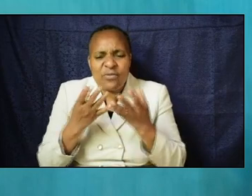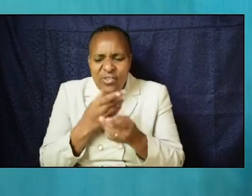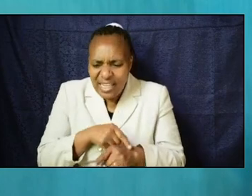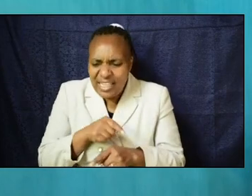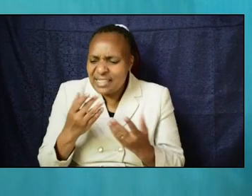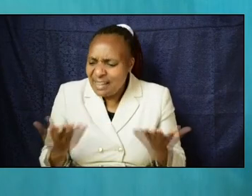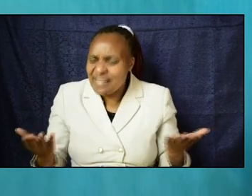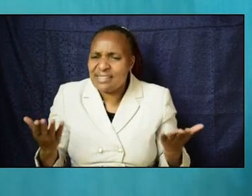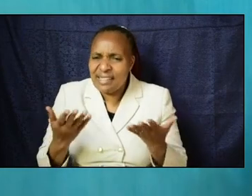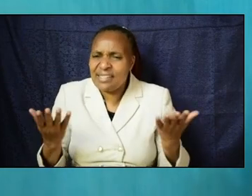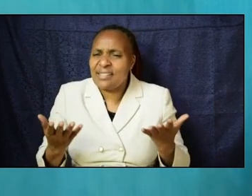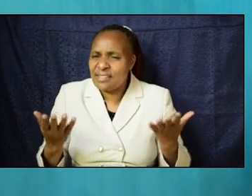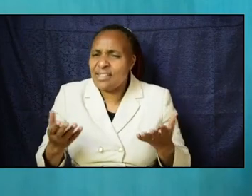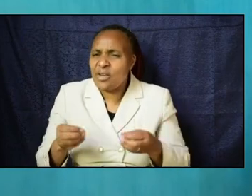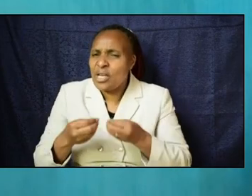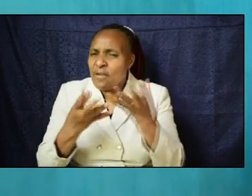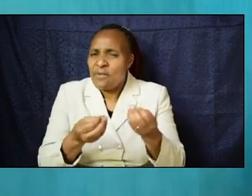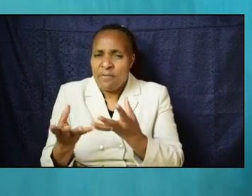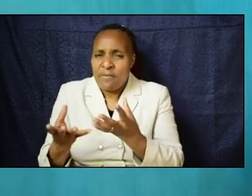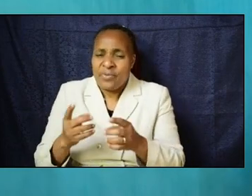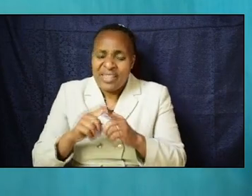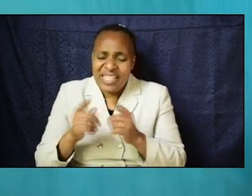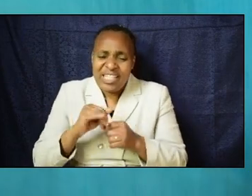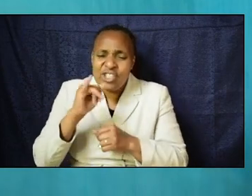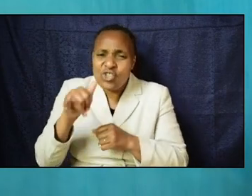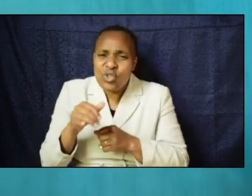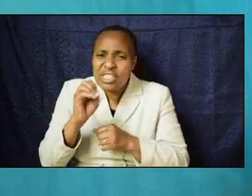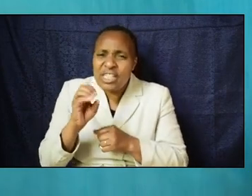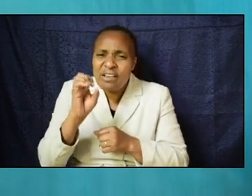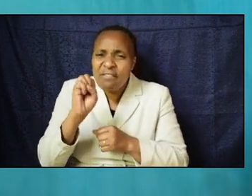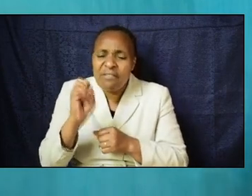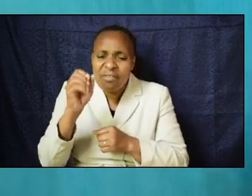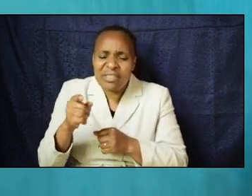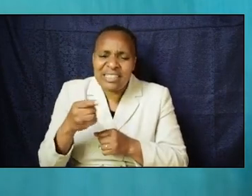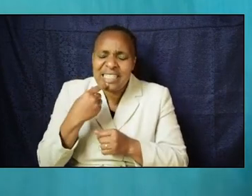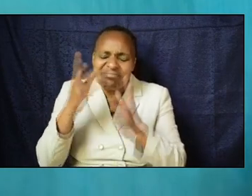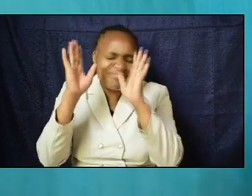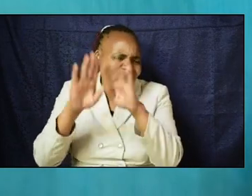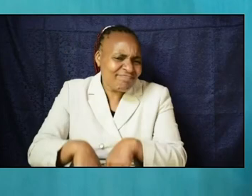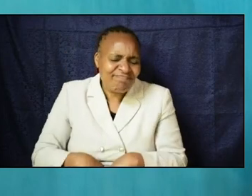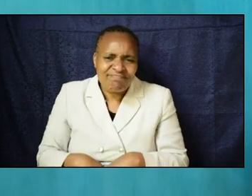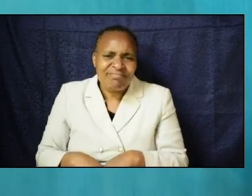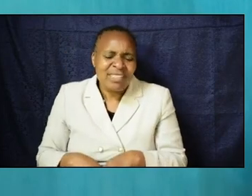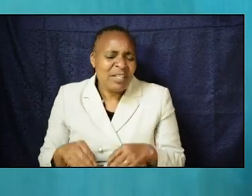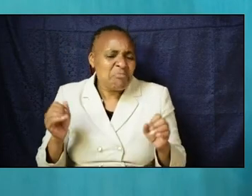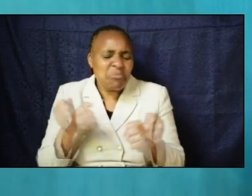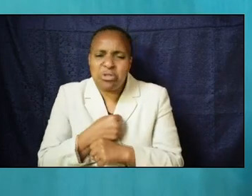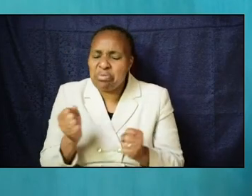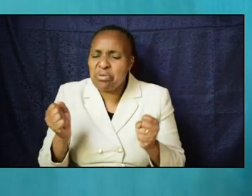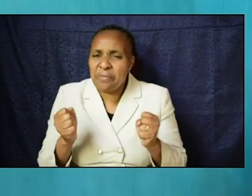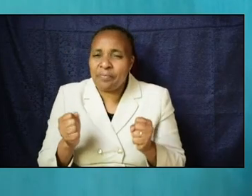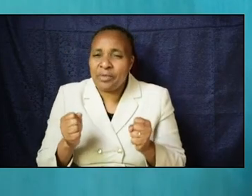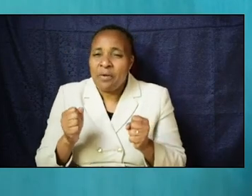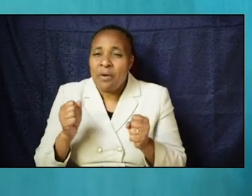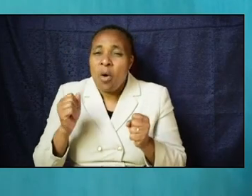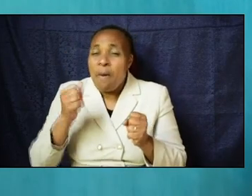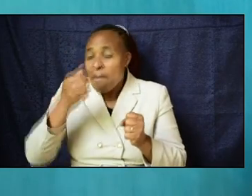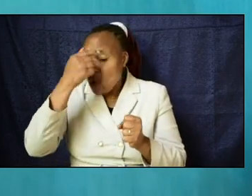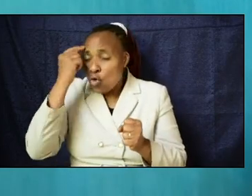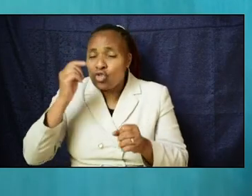want you to give you this thing. Then Joseph turned her down. This was the ultimate comeback, because of all